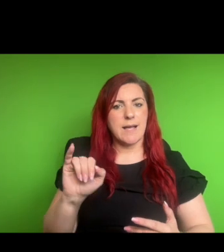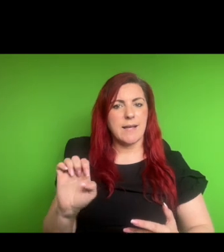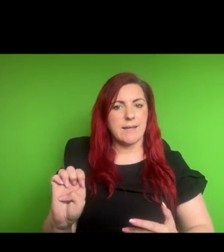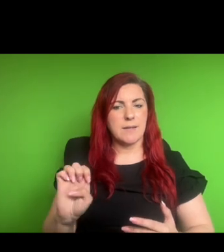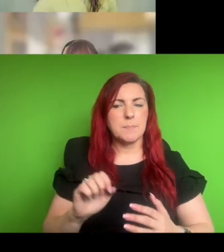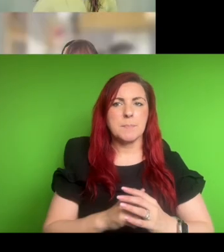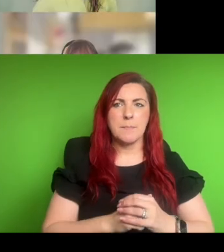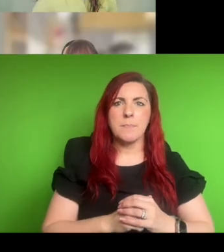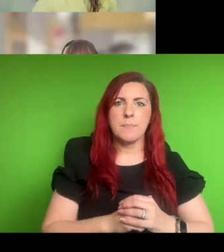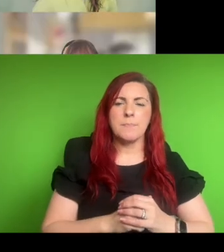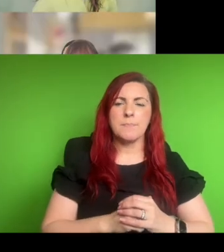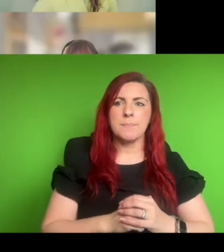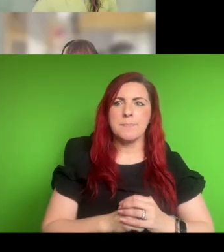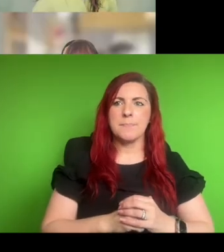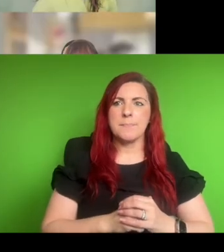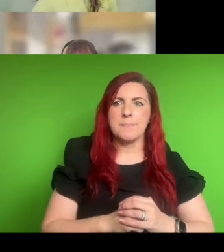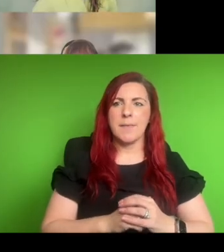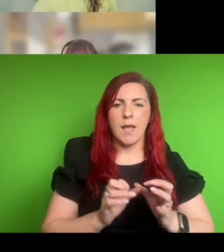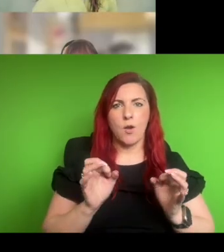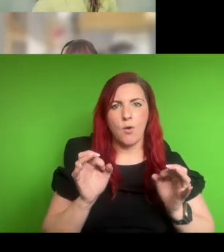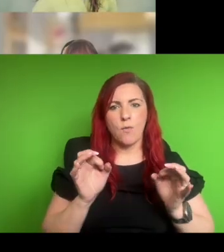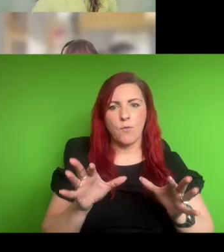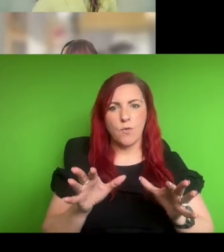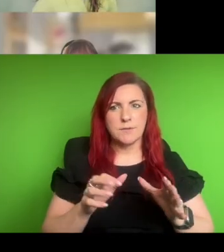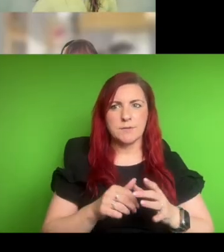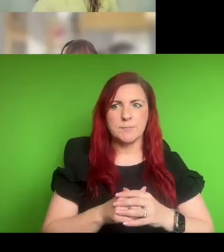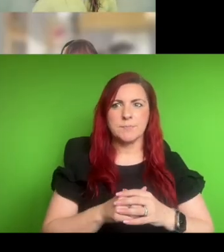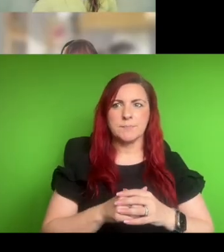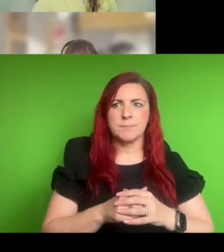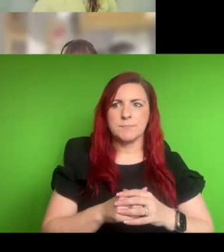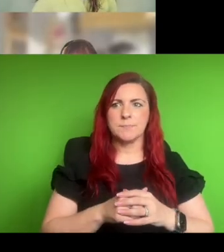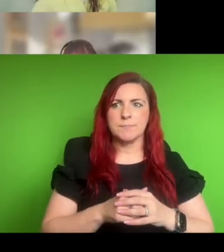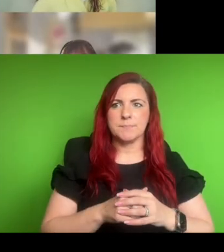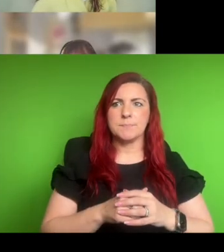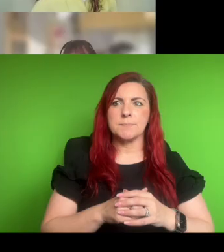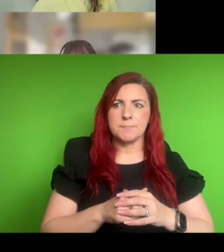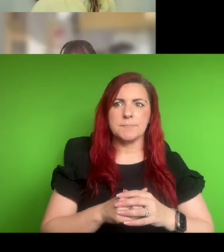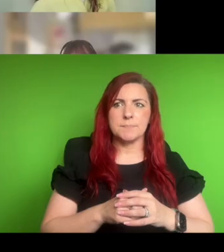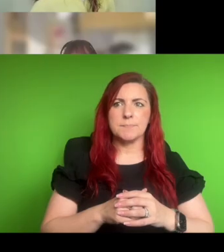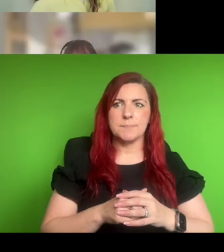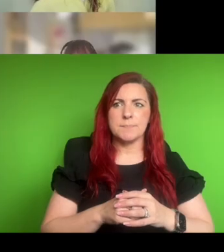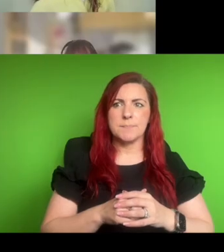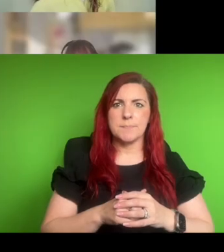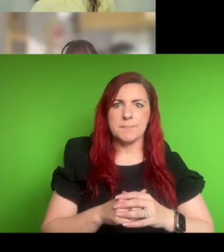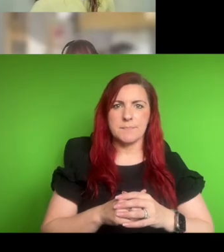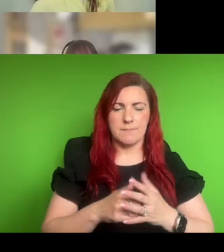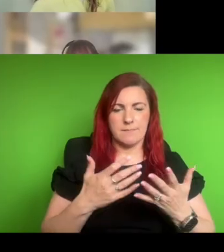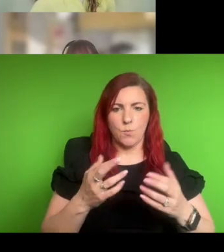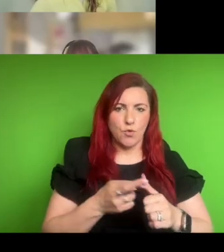fergal.fin@nsai.ie. And of course, the standard is still open to have comments, so